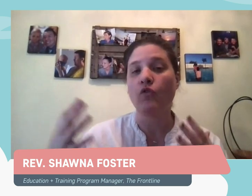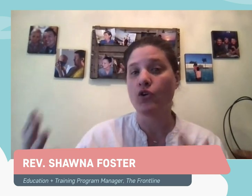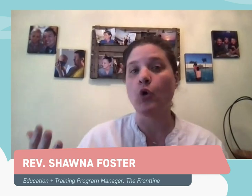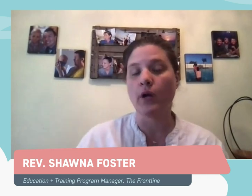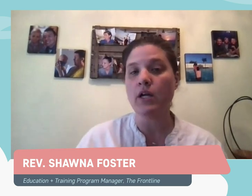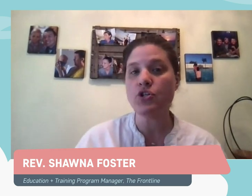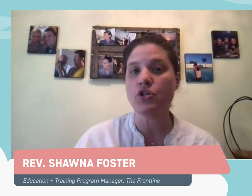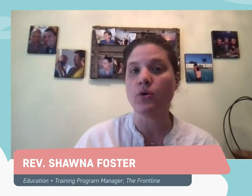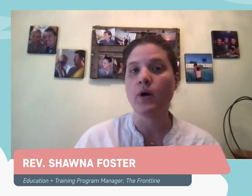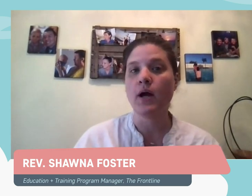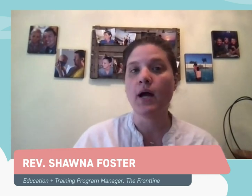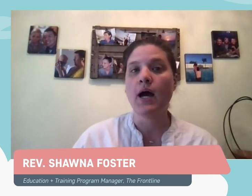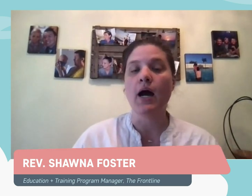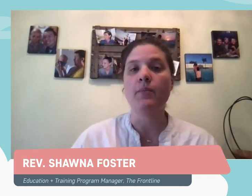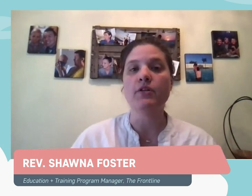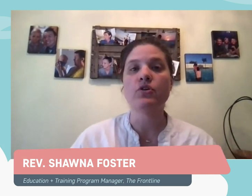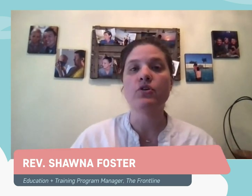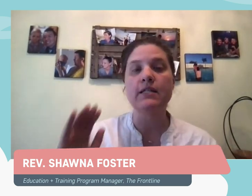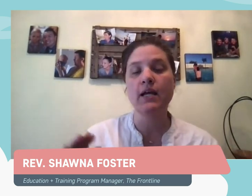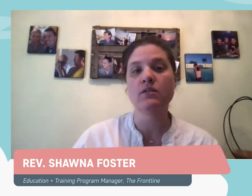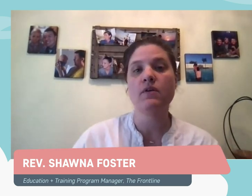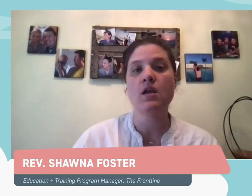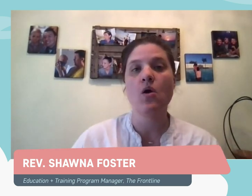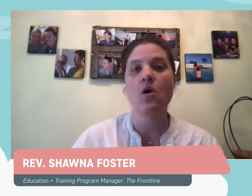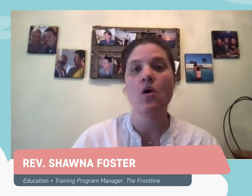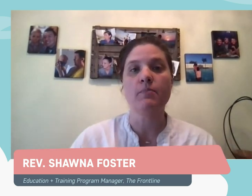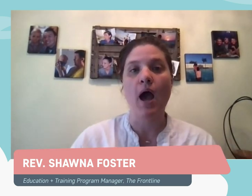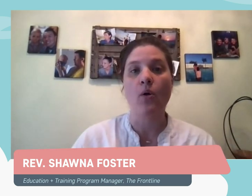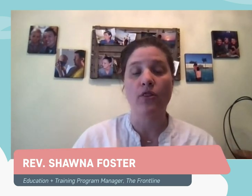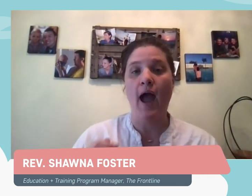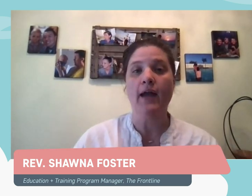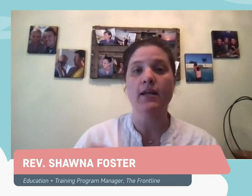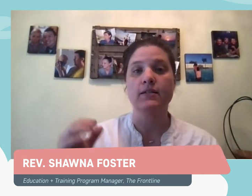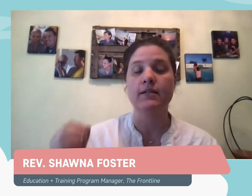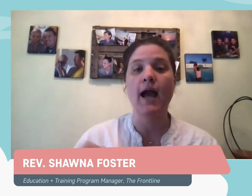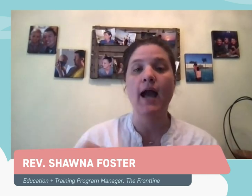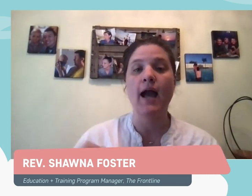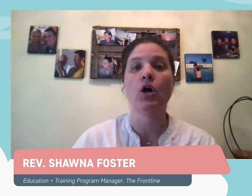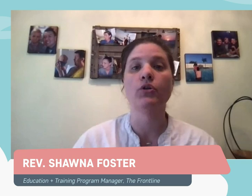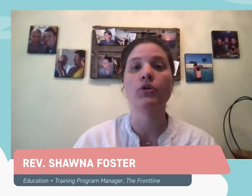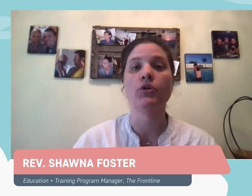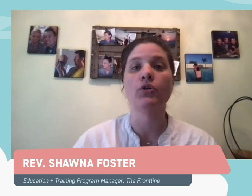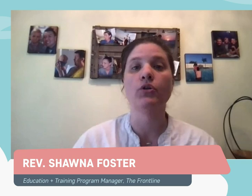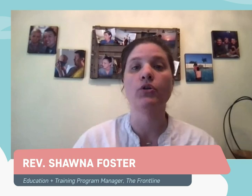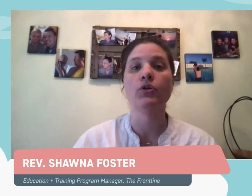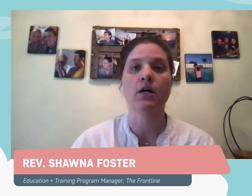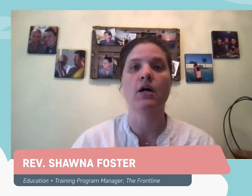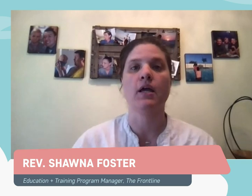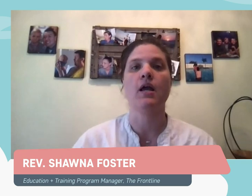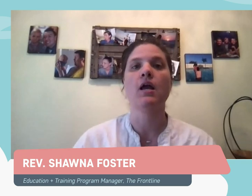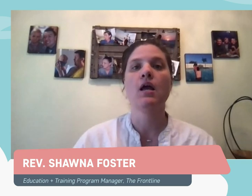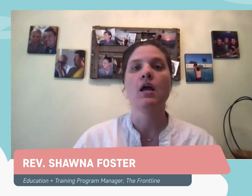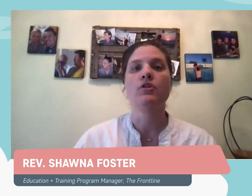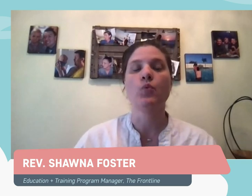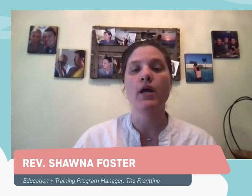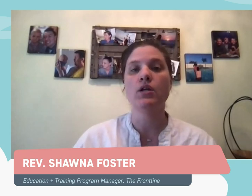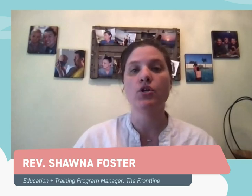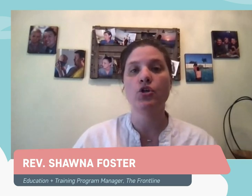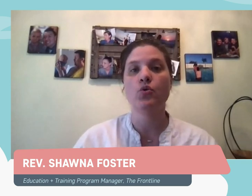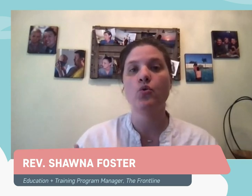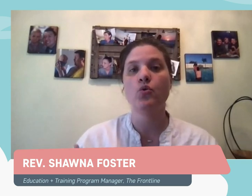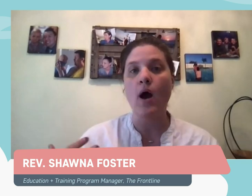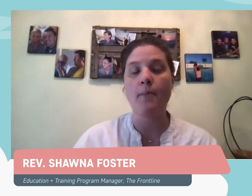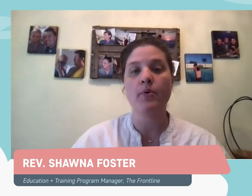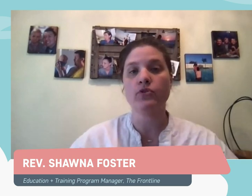have over your issue? And so this next video is about that. It's a tactic called bird dogging. It's